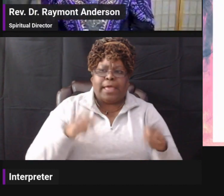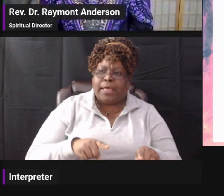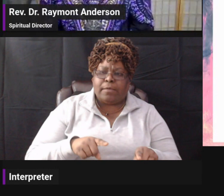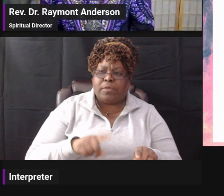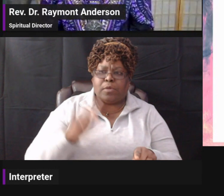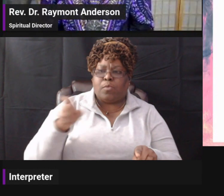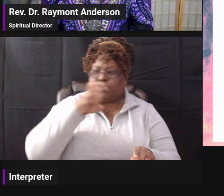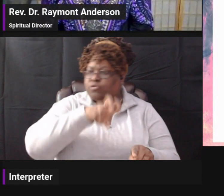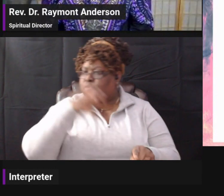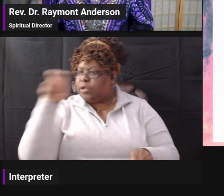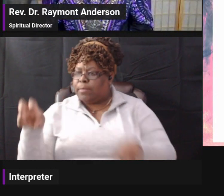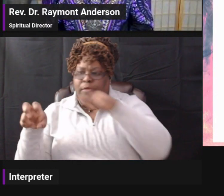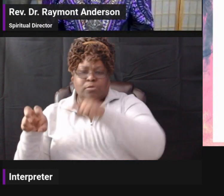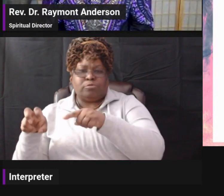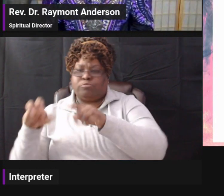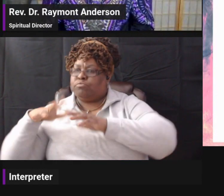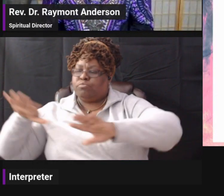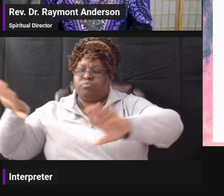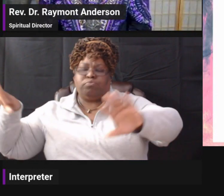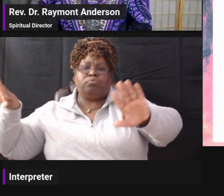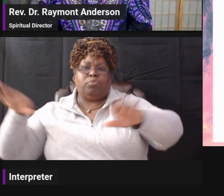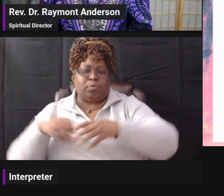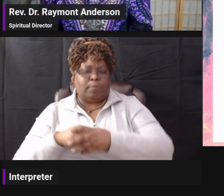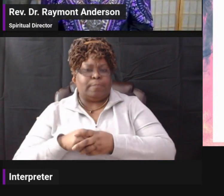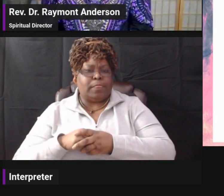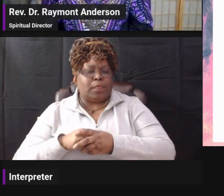in. Once gravity got you, gravity got you.